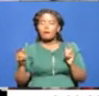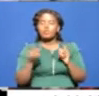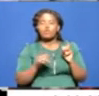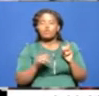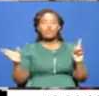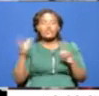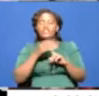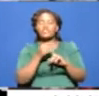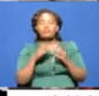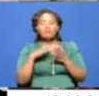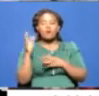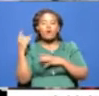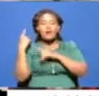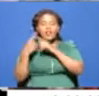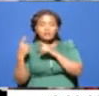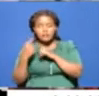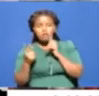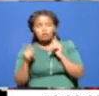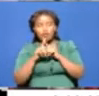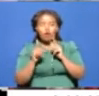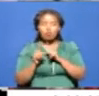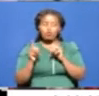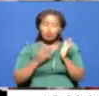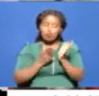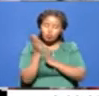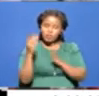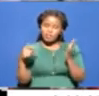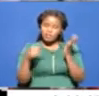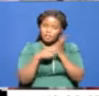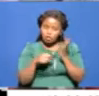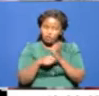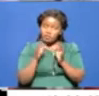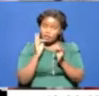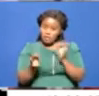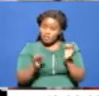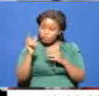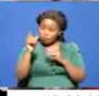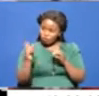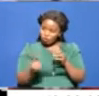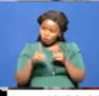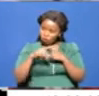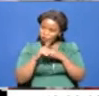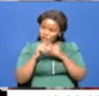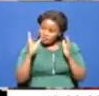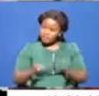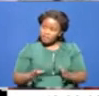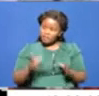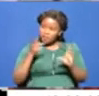exposure, transfer of technology, if our local engineers were also able to participate